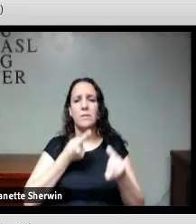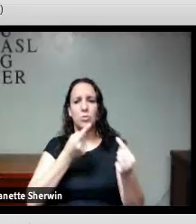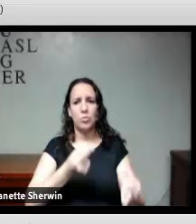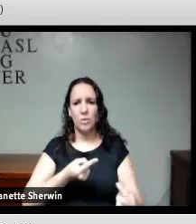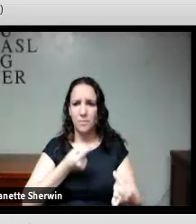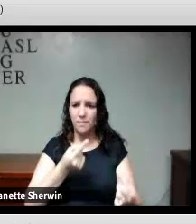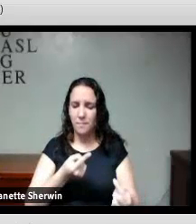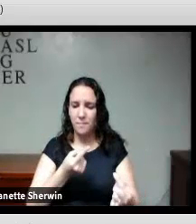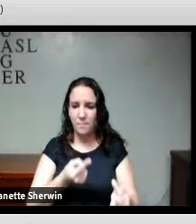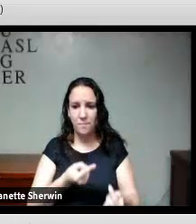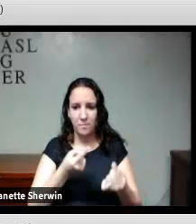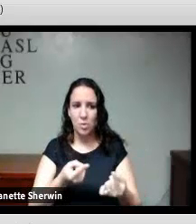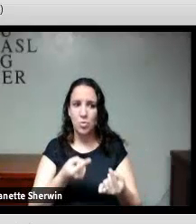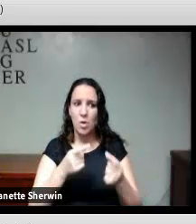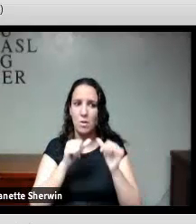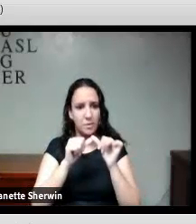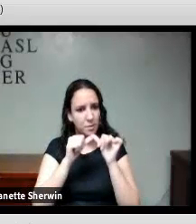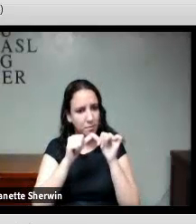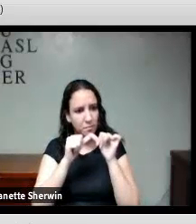in people's minds. You have